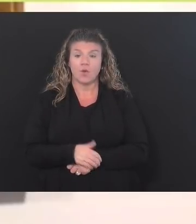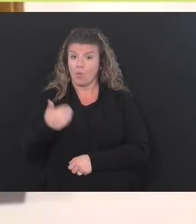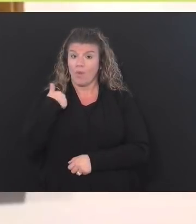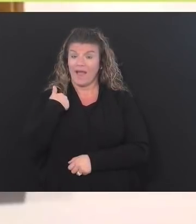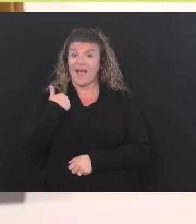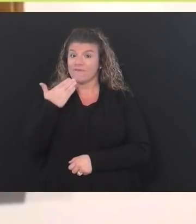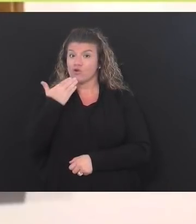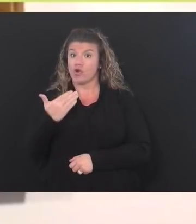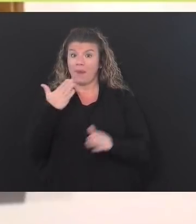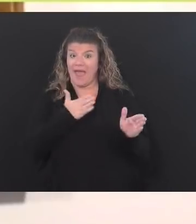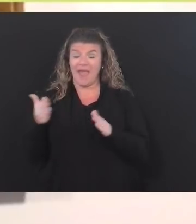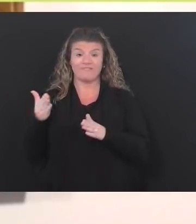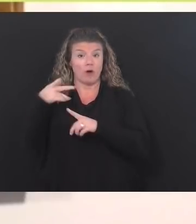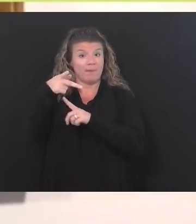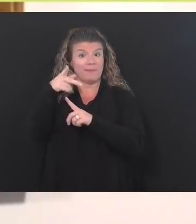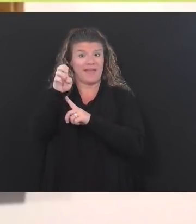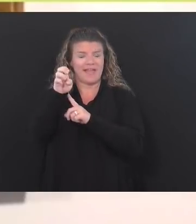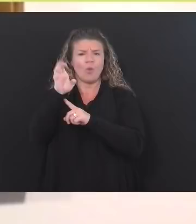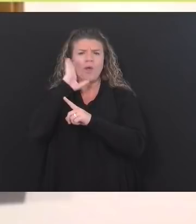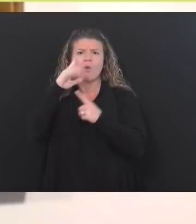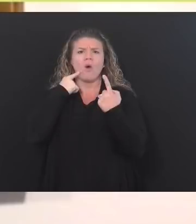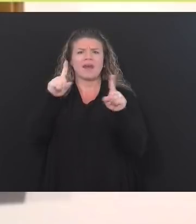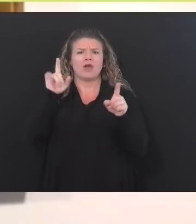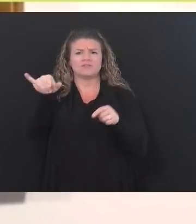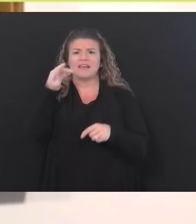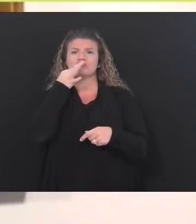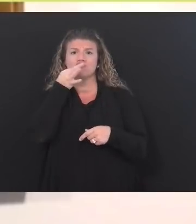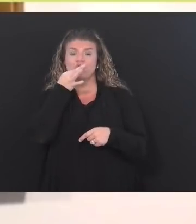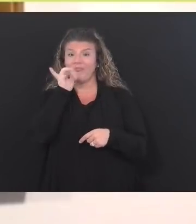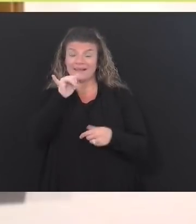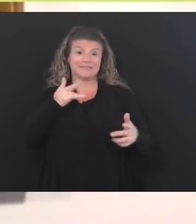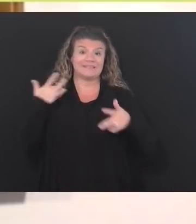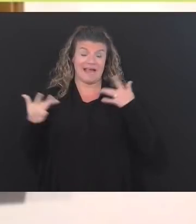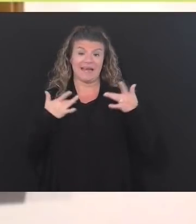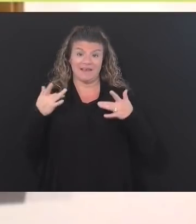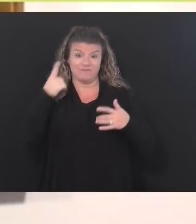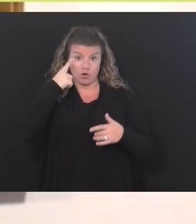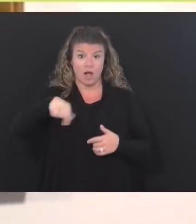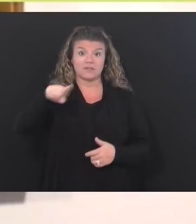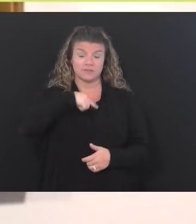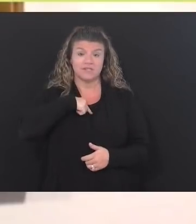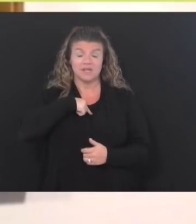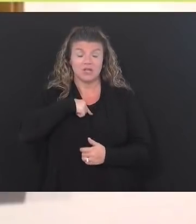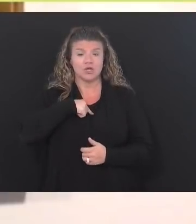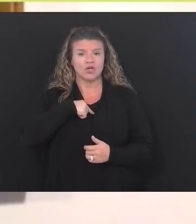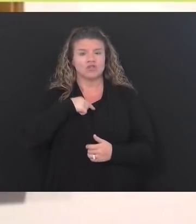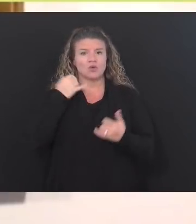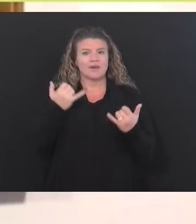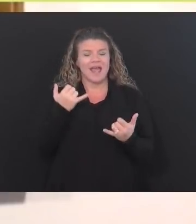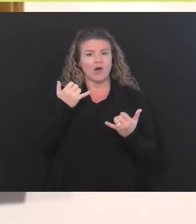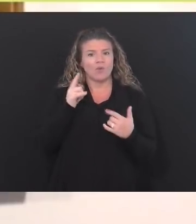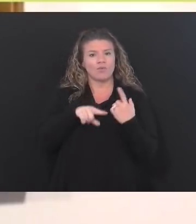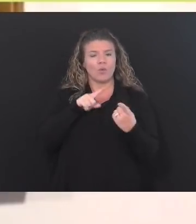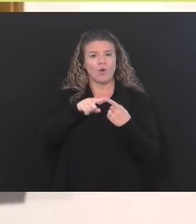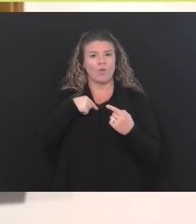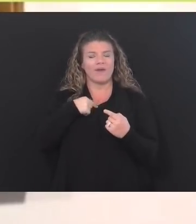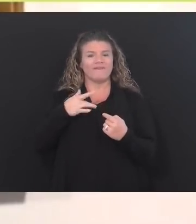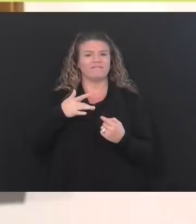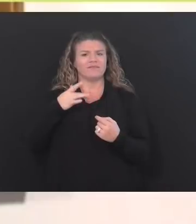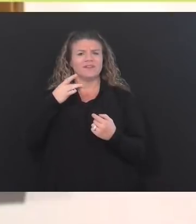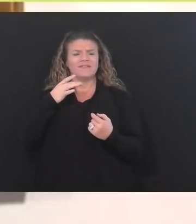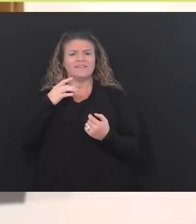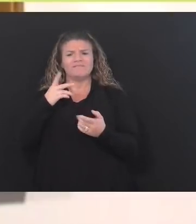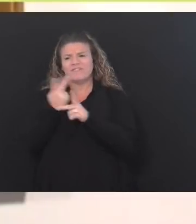will announce soon, which I think will be very exciting. When it comes to having other supplies